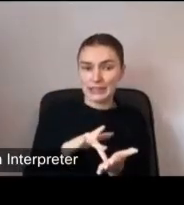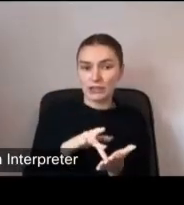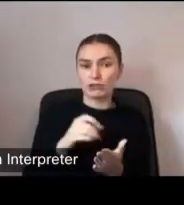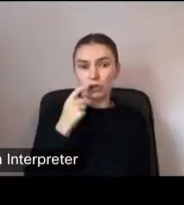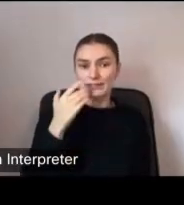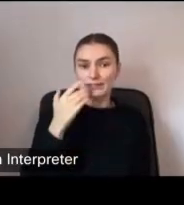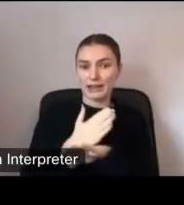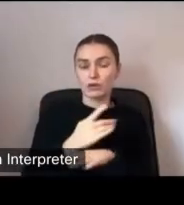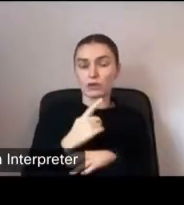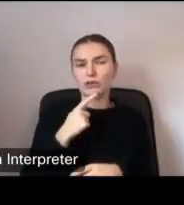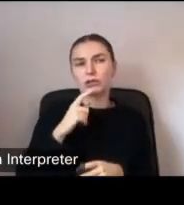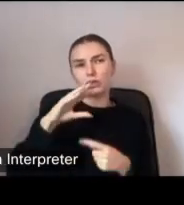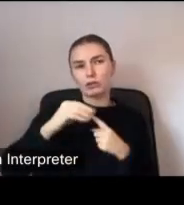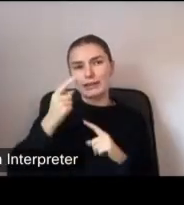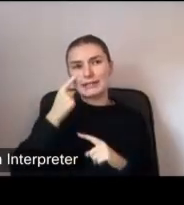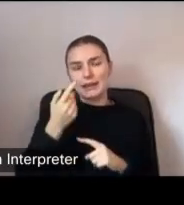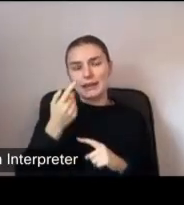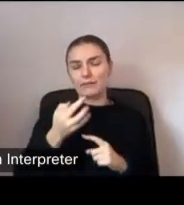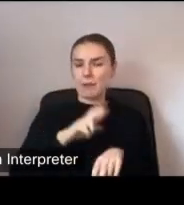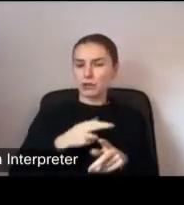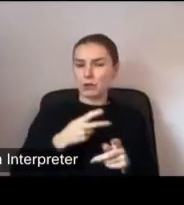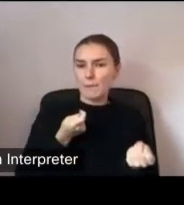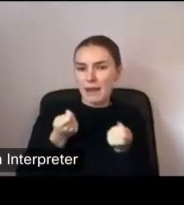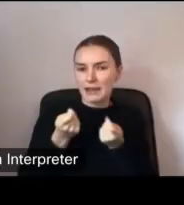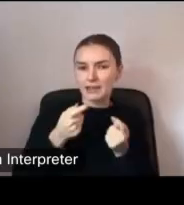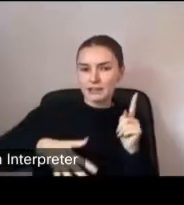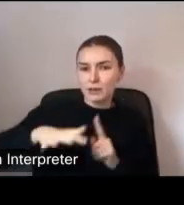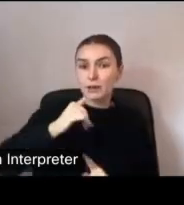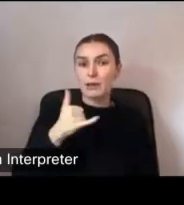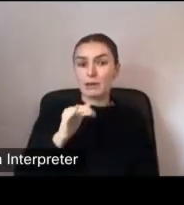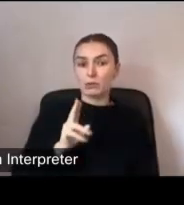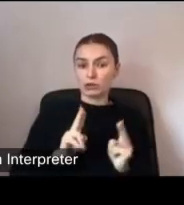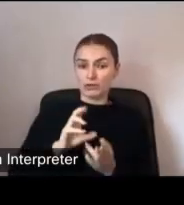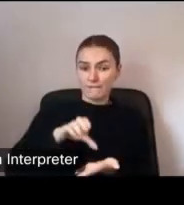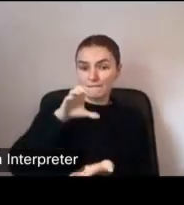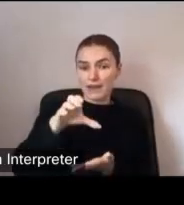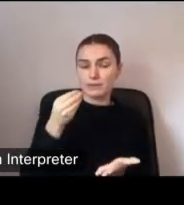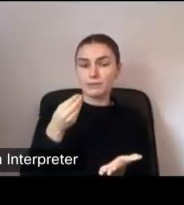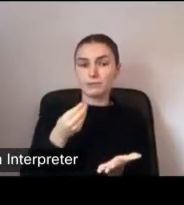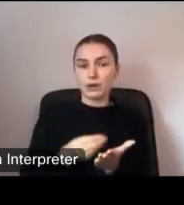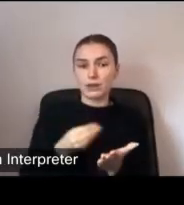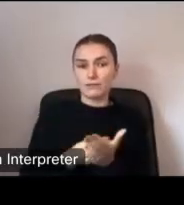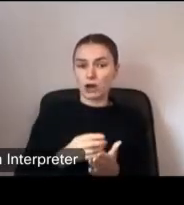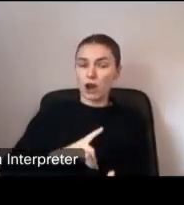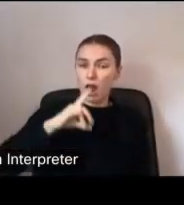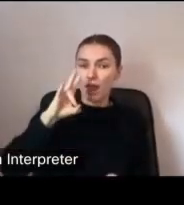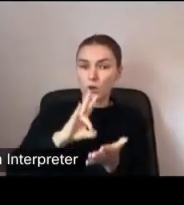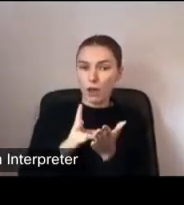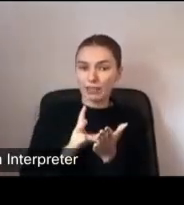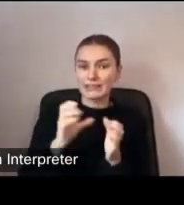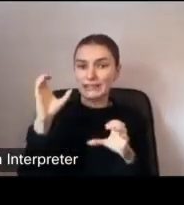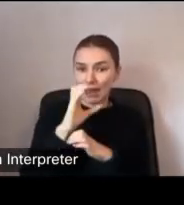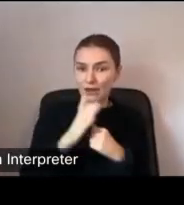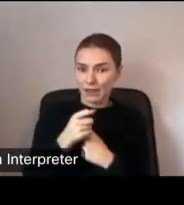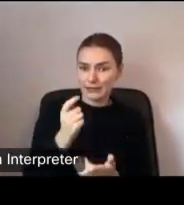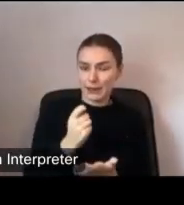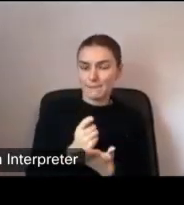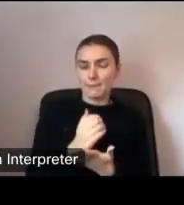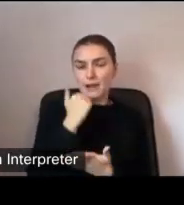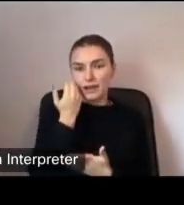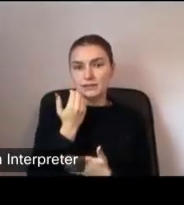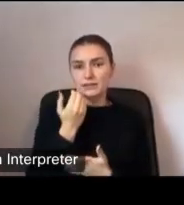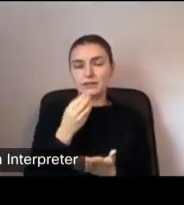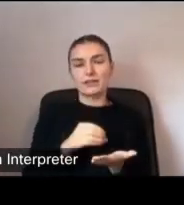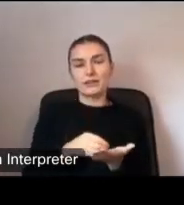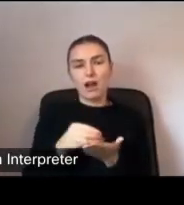managing these situations? Should we be investing the money into providing high quality care at that moment? Because the